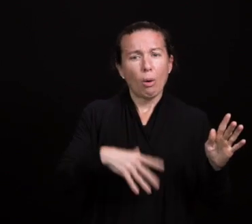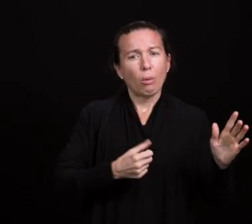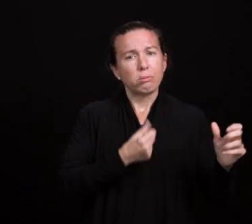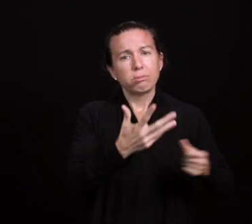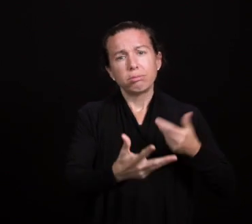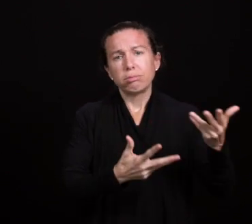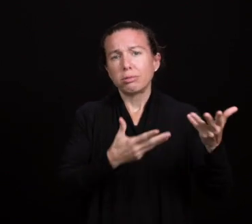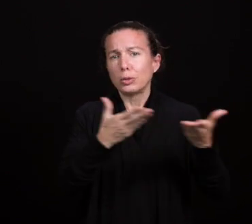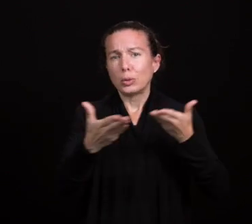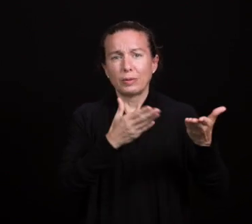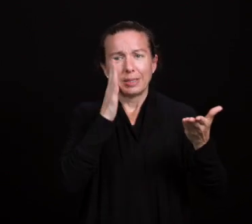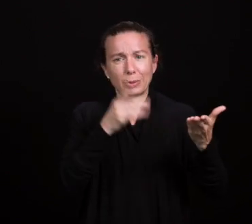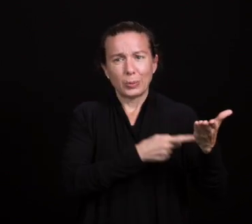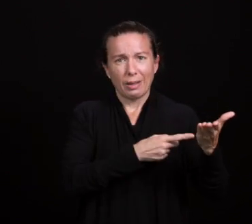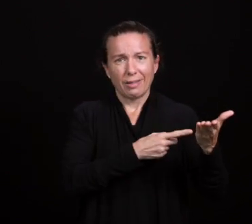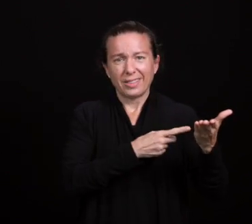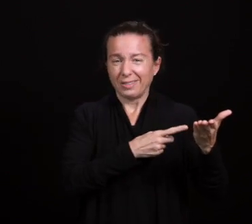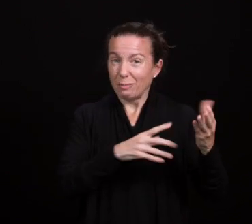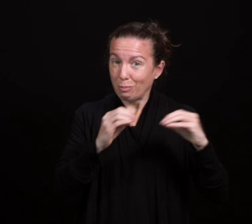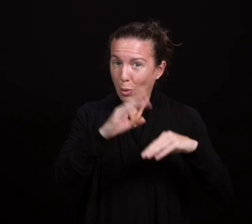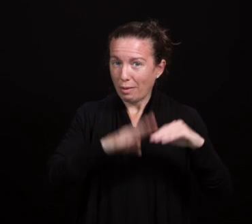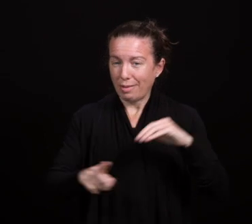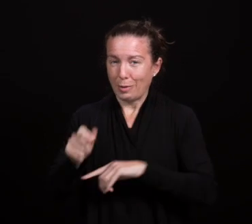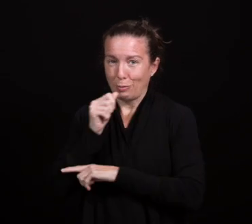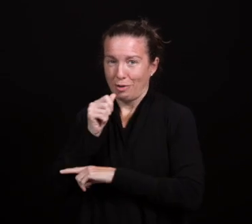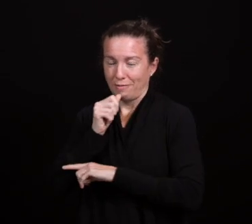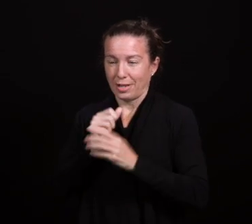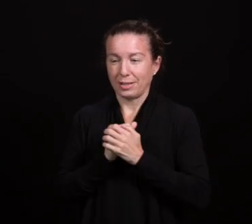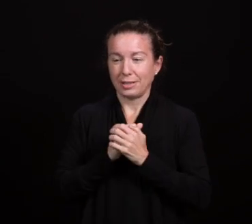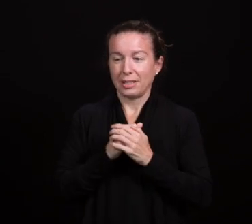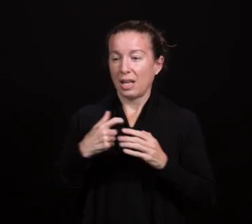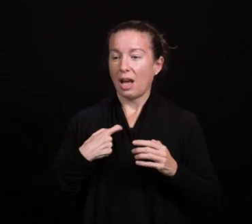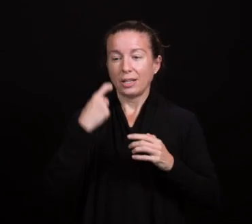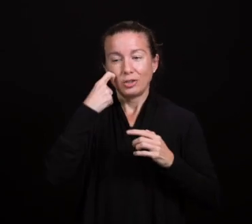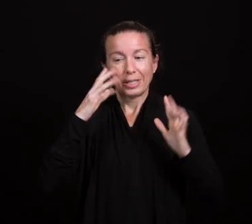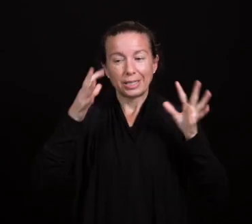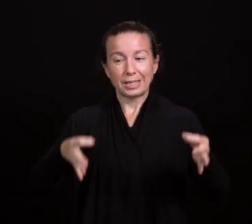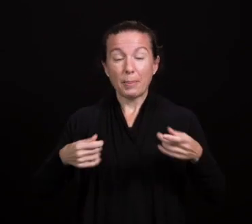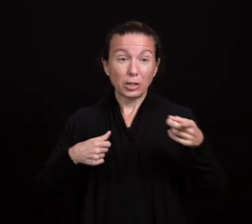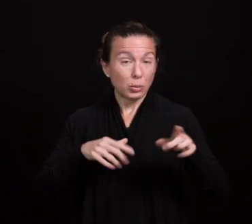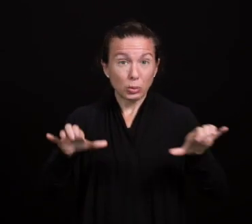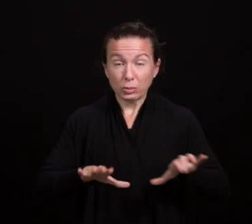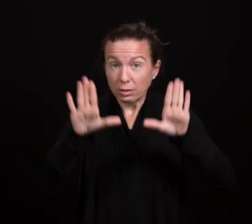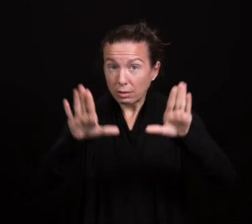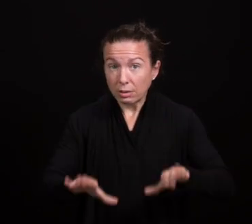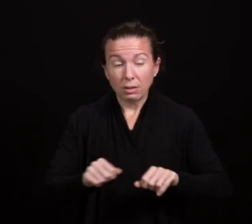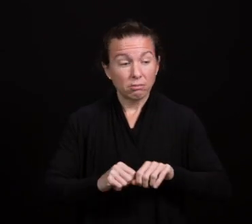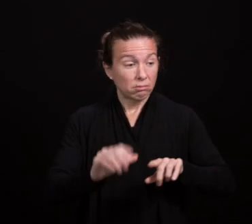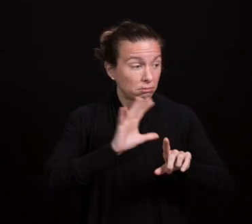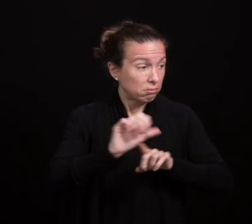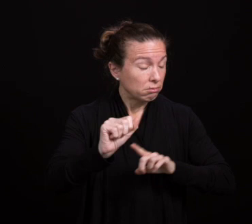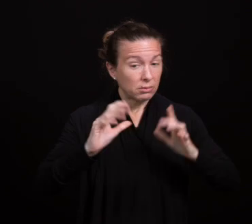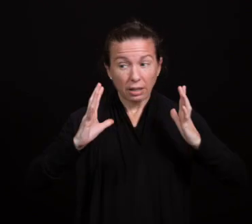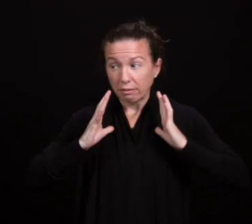she was excelling. She was doing so good. And I said, why are we not going for this? Let's just